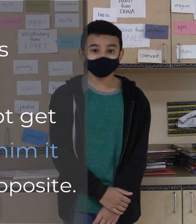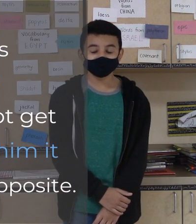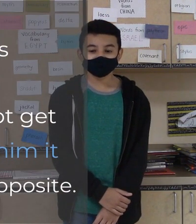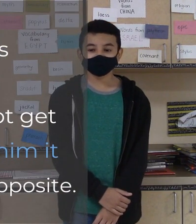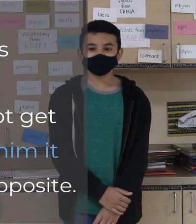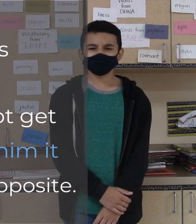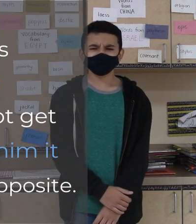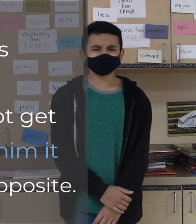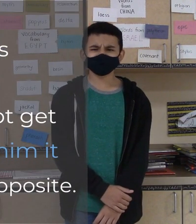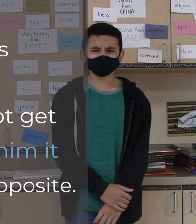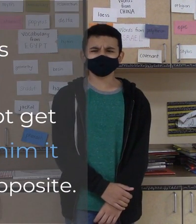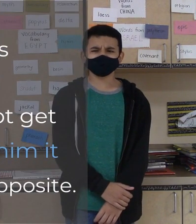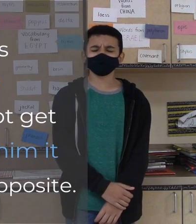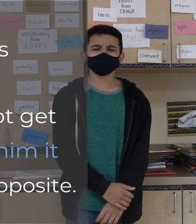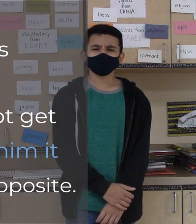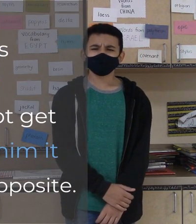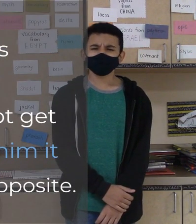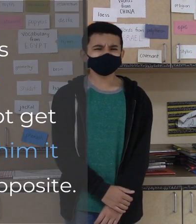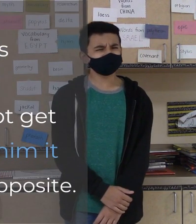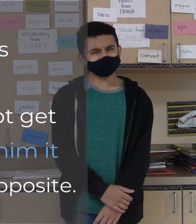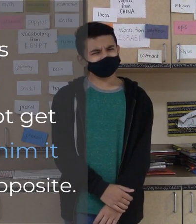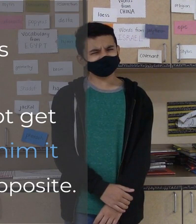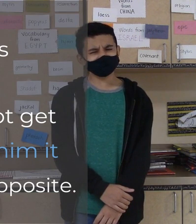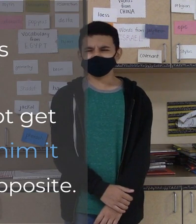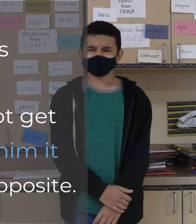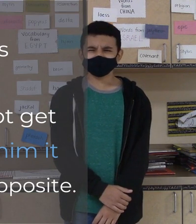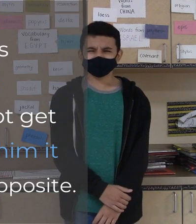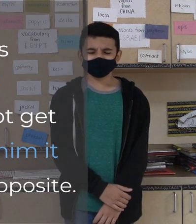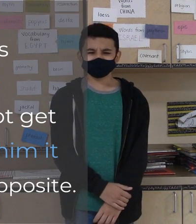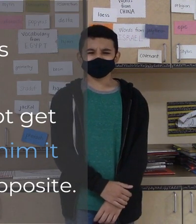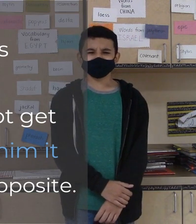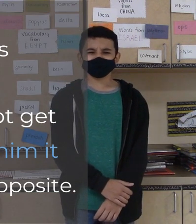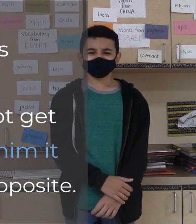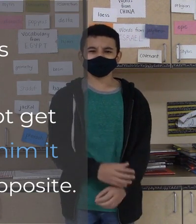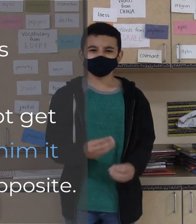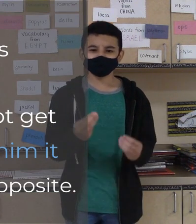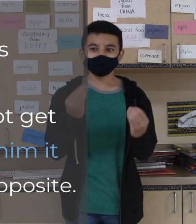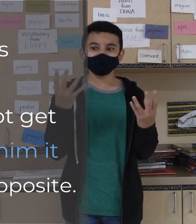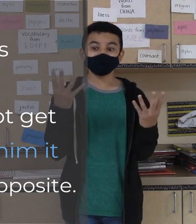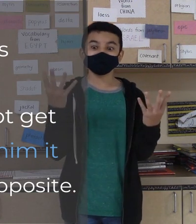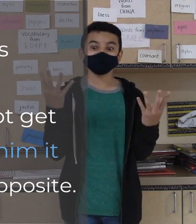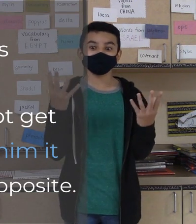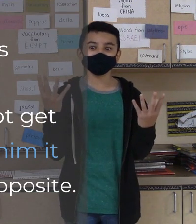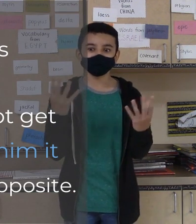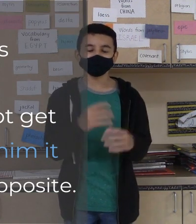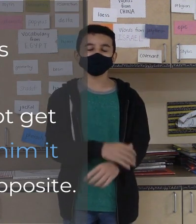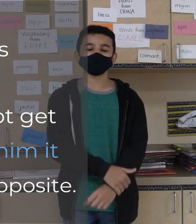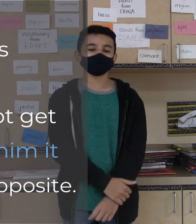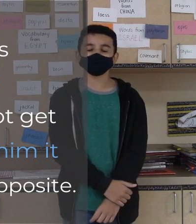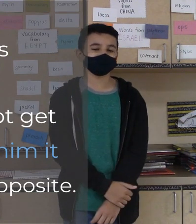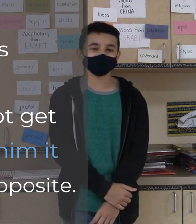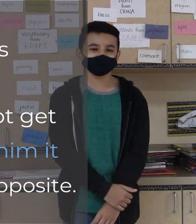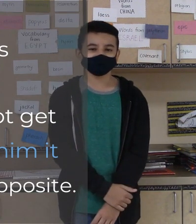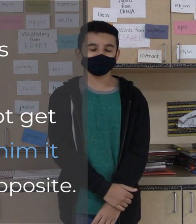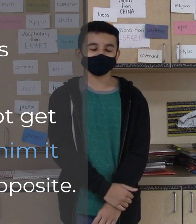from the shot, but for me, for some reason, it did the opposite, and it made me very, like, eyes wide open, and